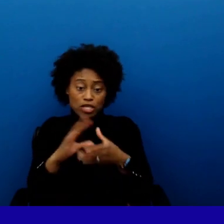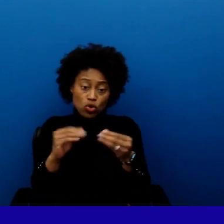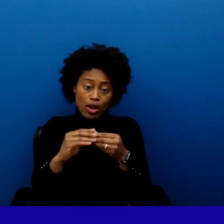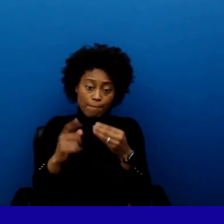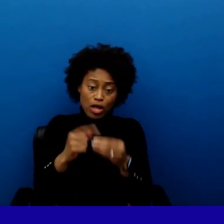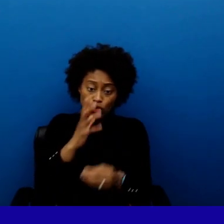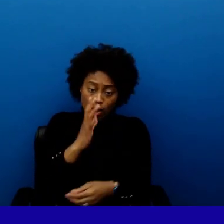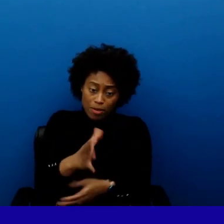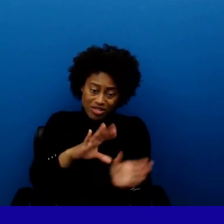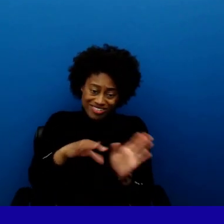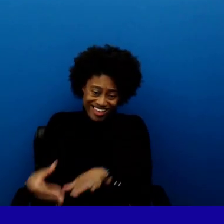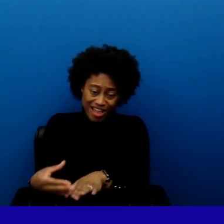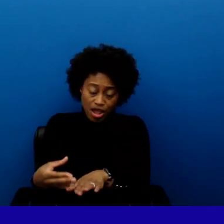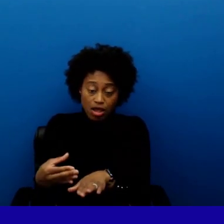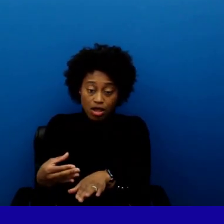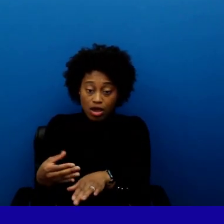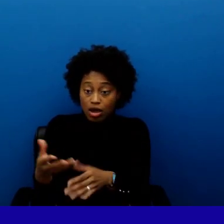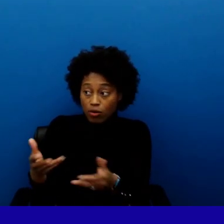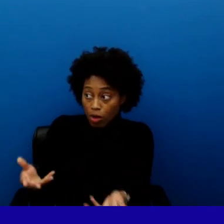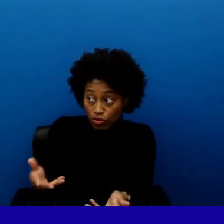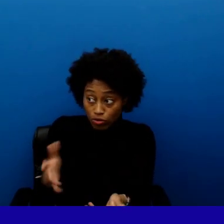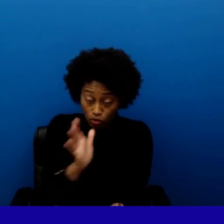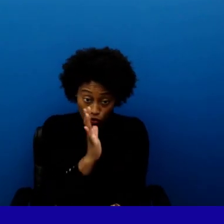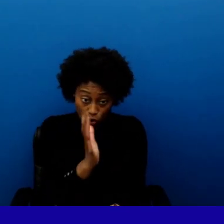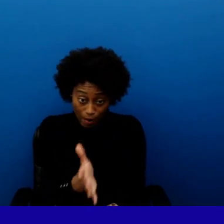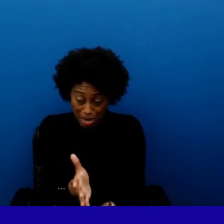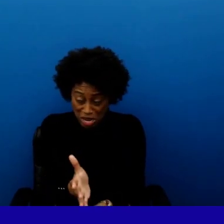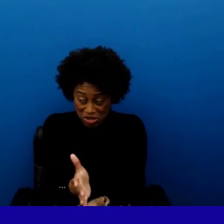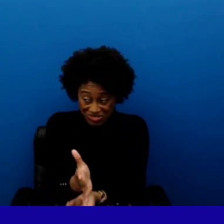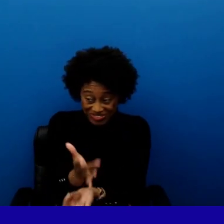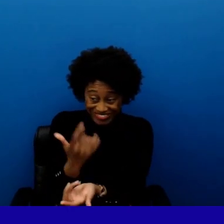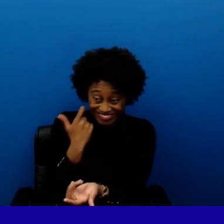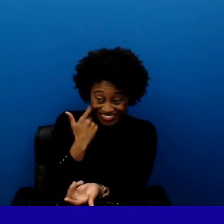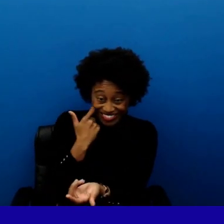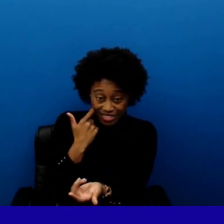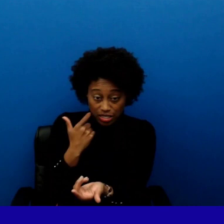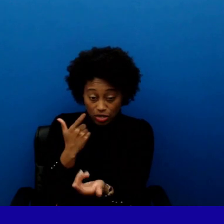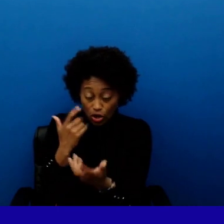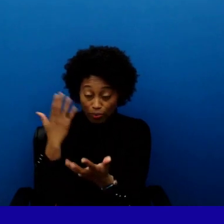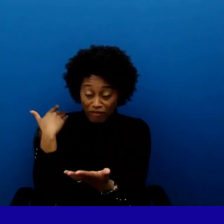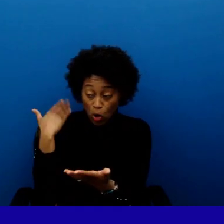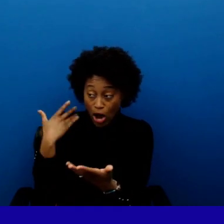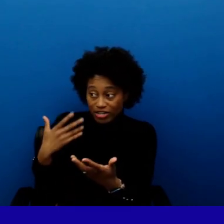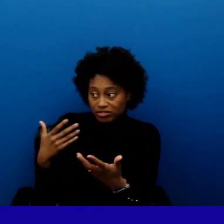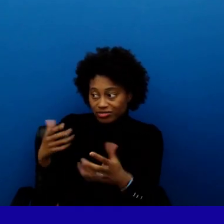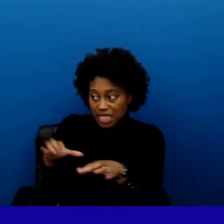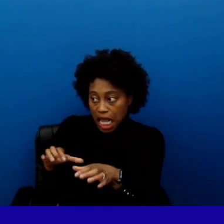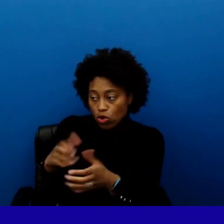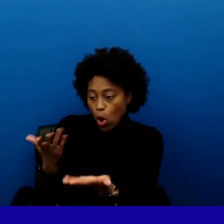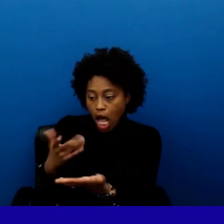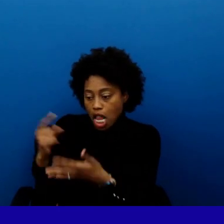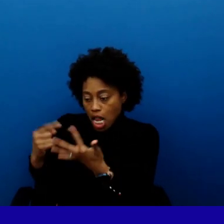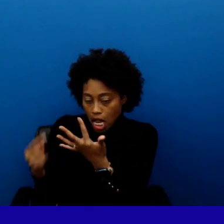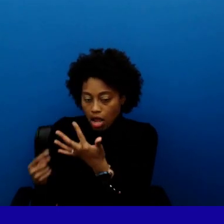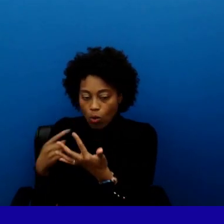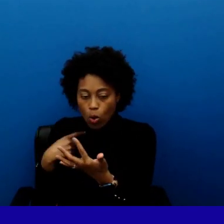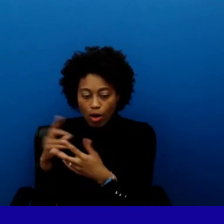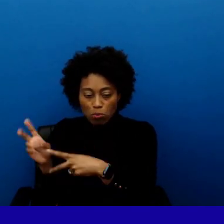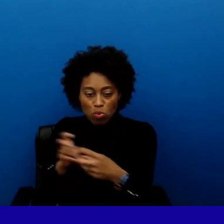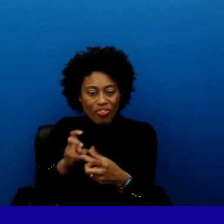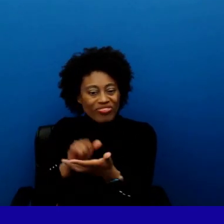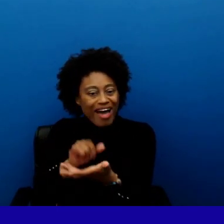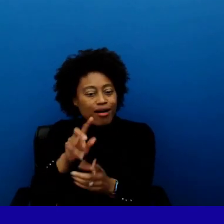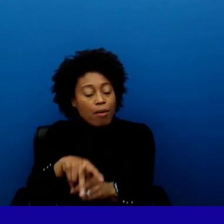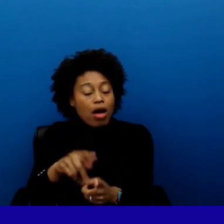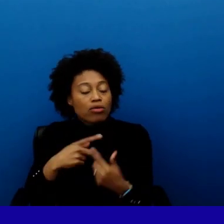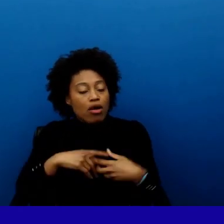Their stories about like maybe their grandmother died and this is what their grandmother, whatever it be, right? Just stories about grief and food,